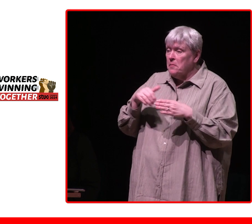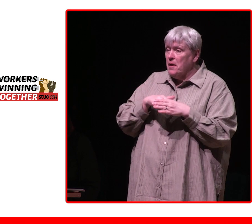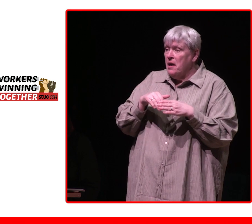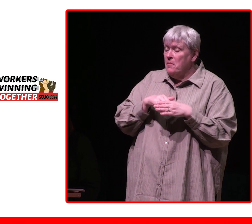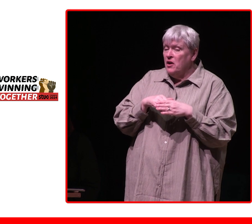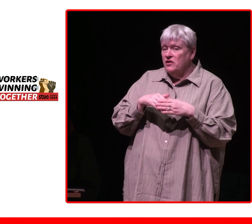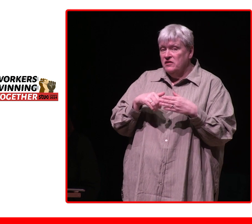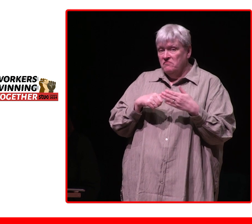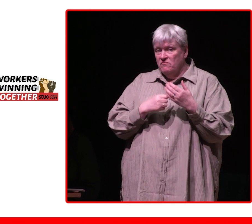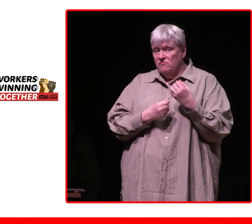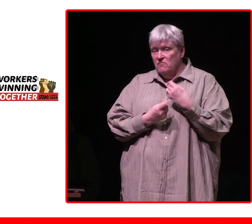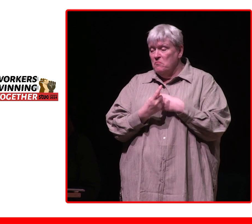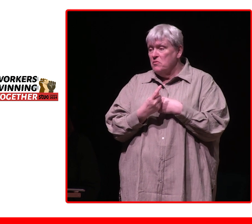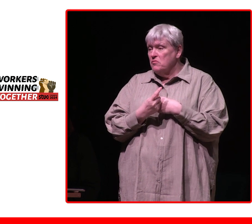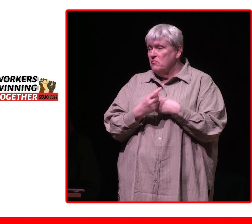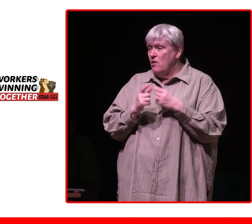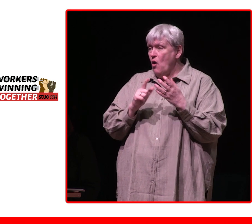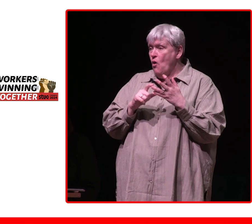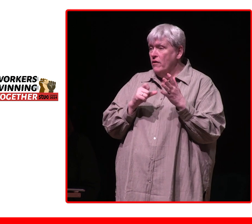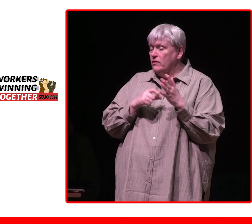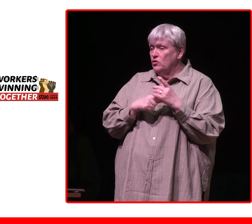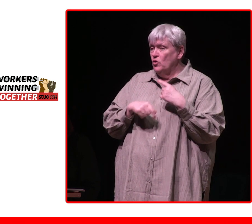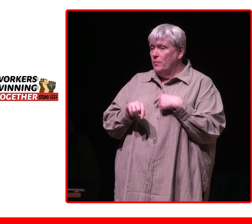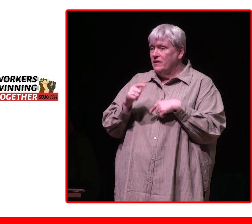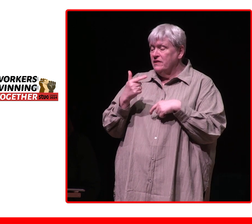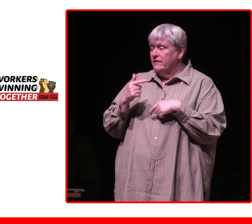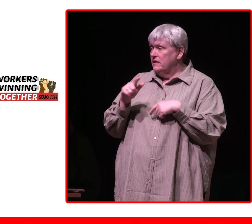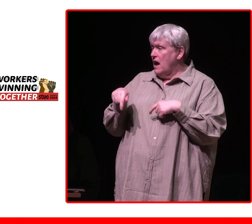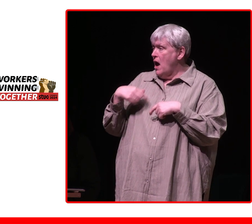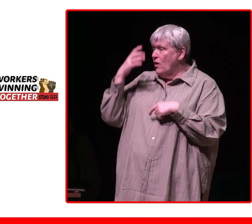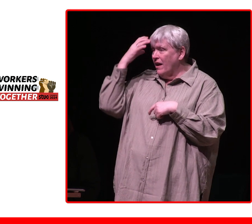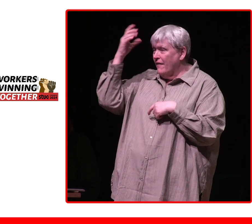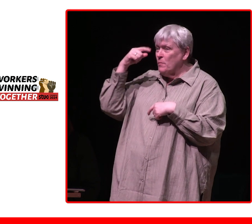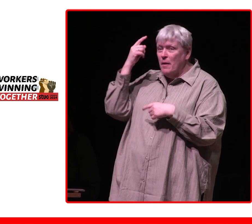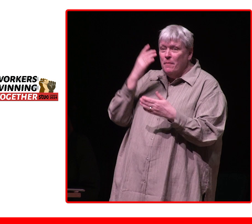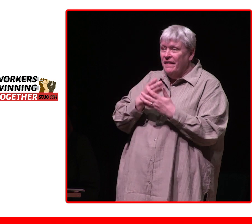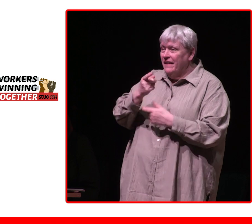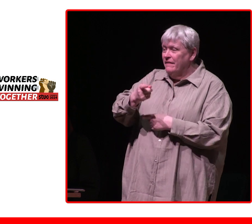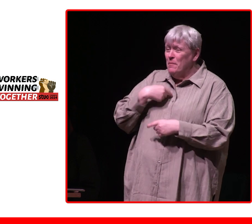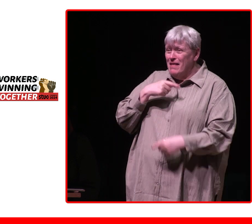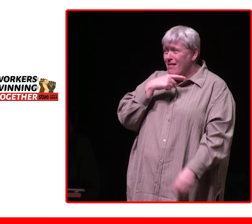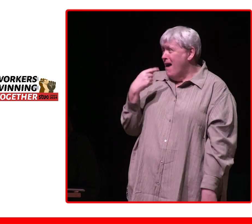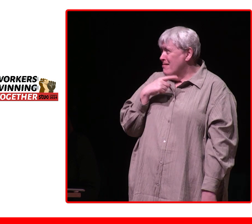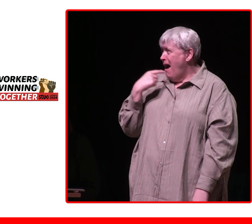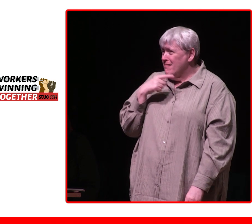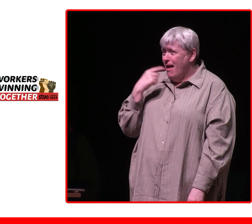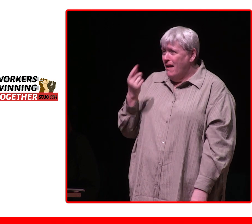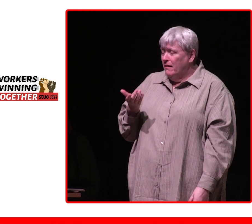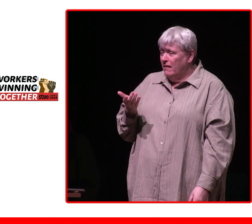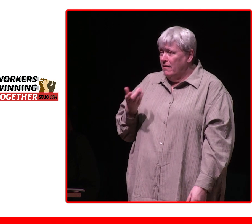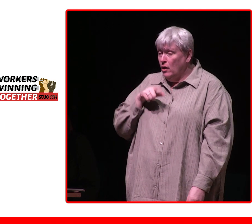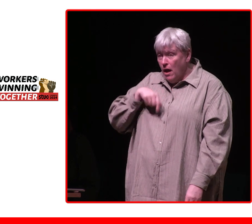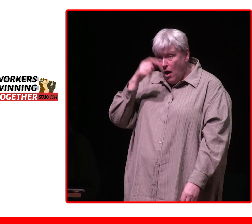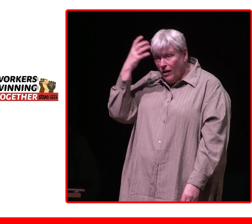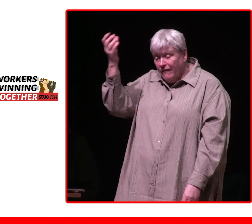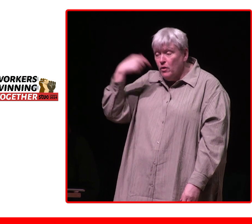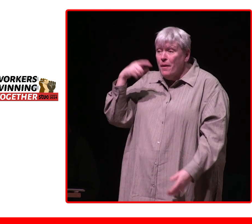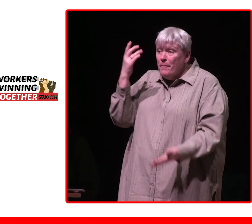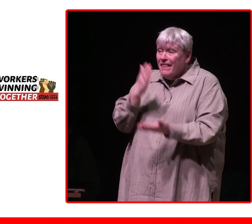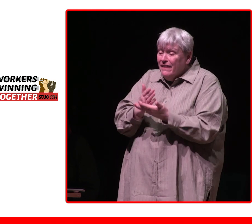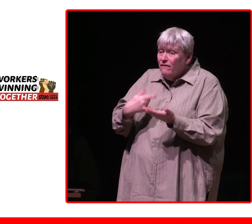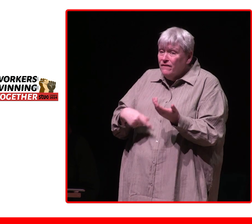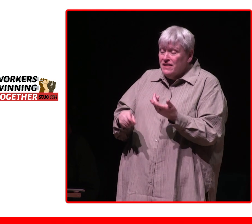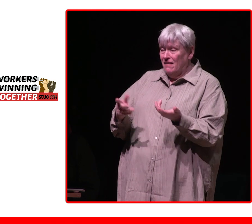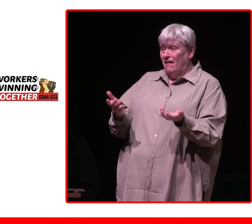the 7th. And our government believes them. I mean, they've lied and lied and lied about everything they've said since the start, but